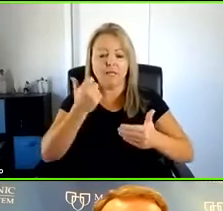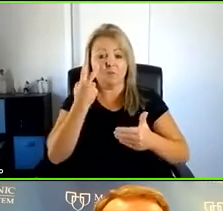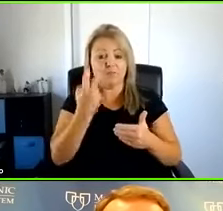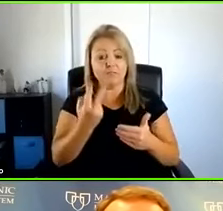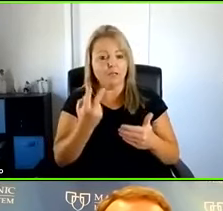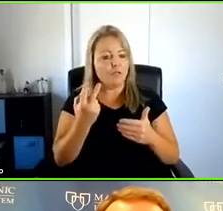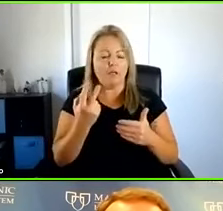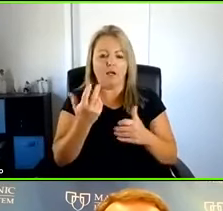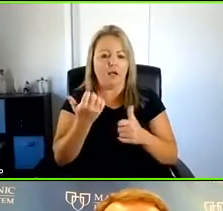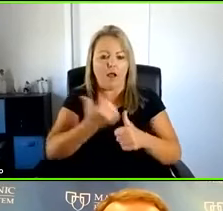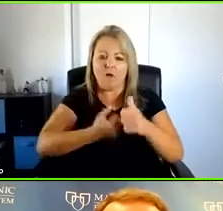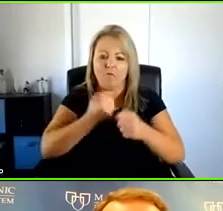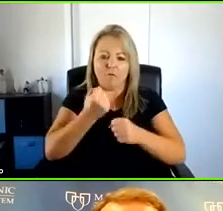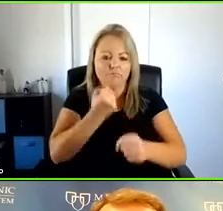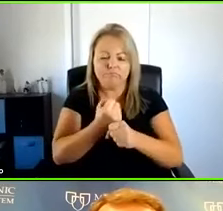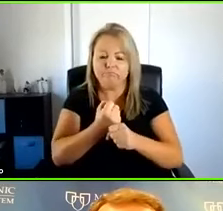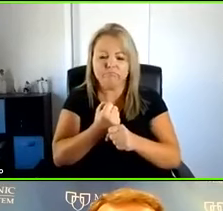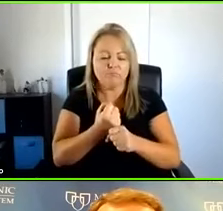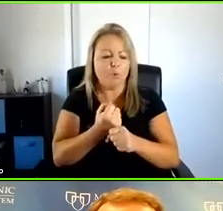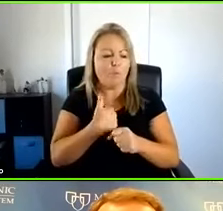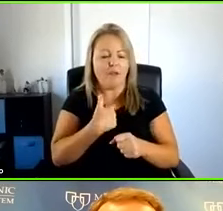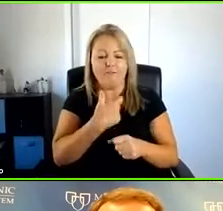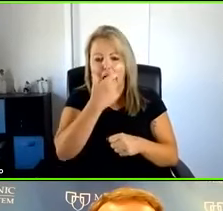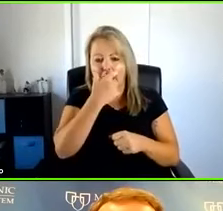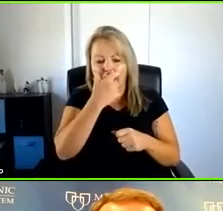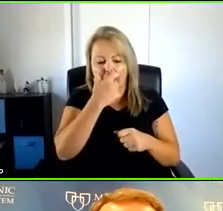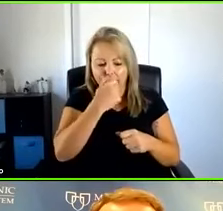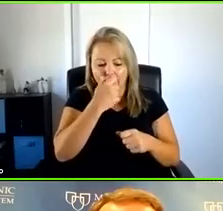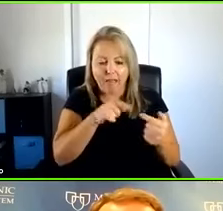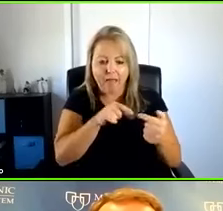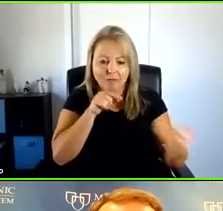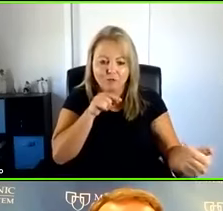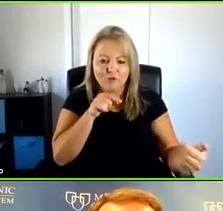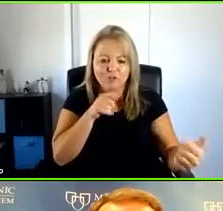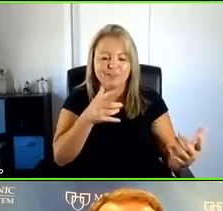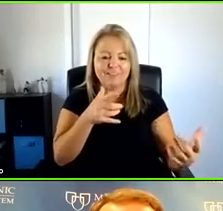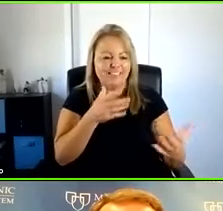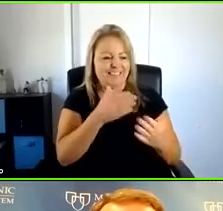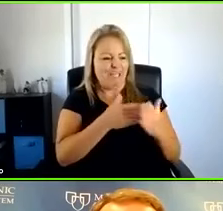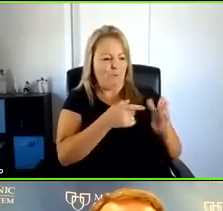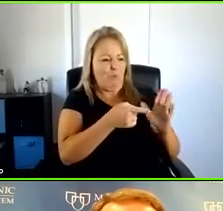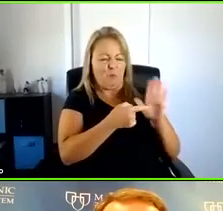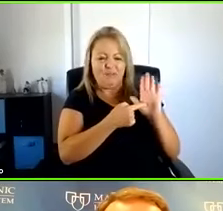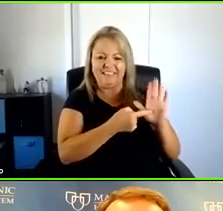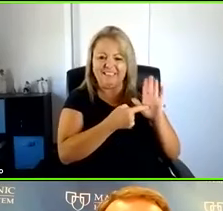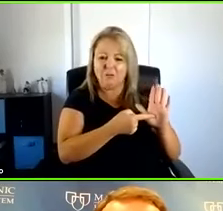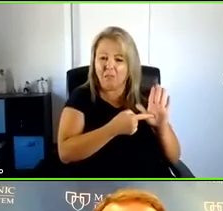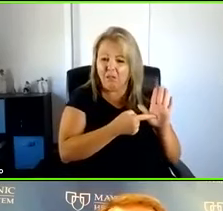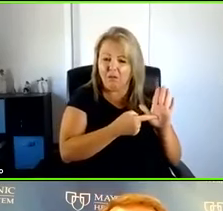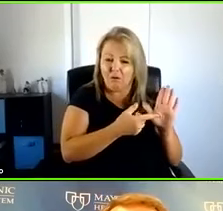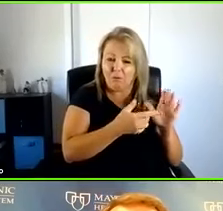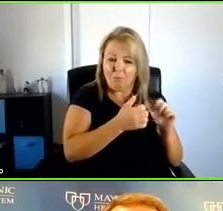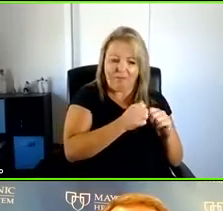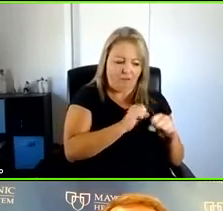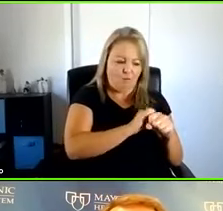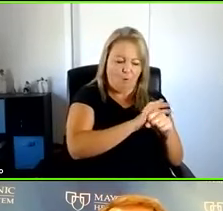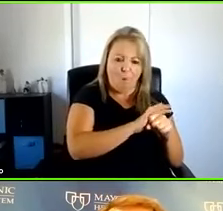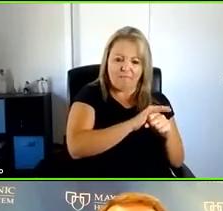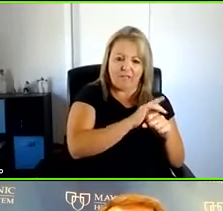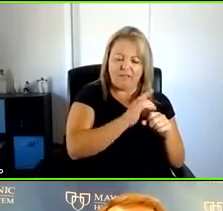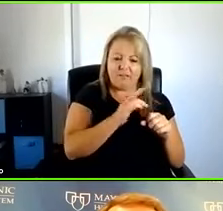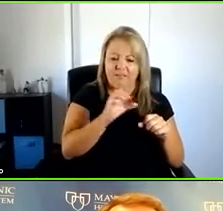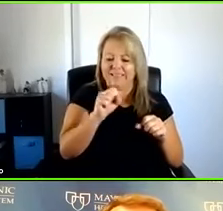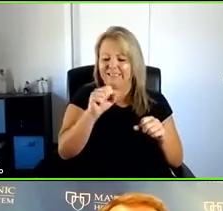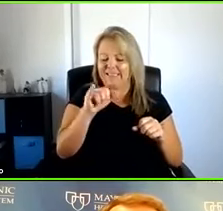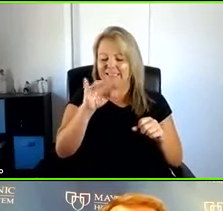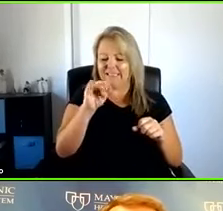per seasons. Again, we have allergy symptoms right now, and some of those are even similar to what you may have with COVID. When